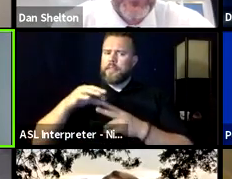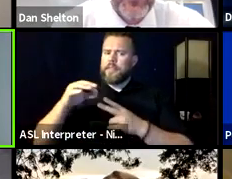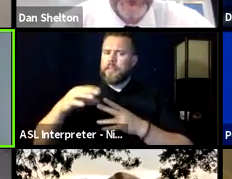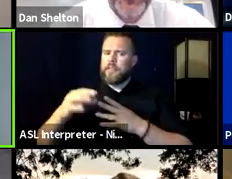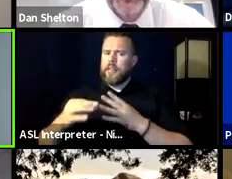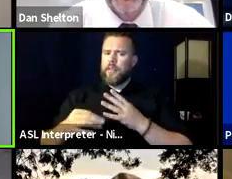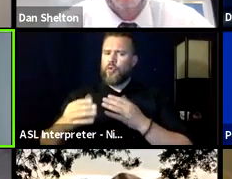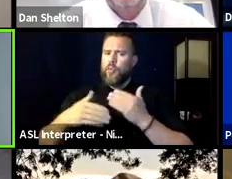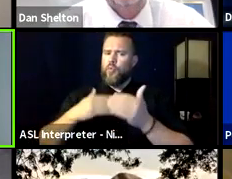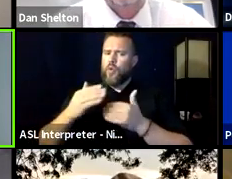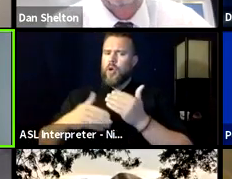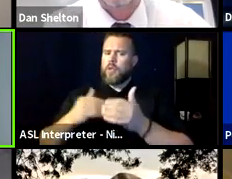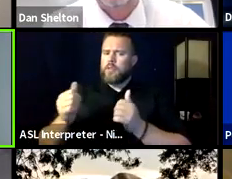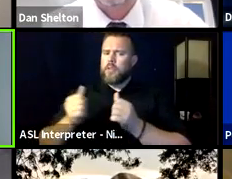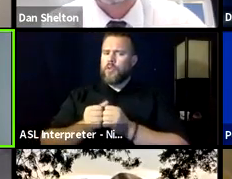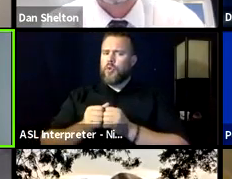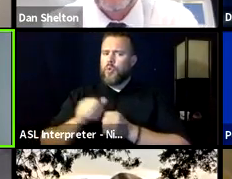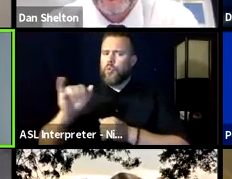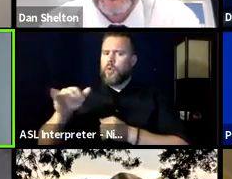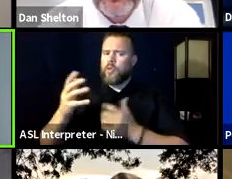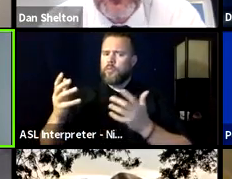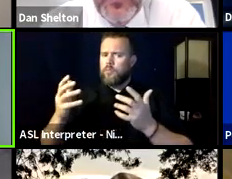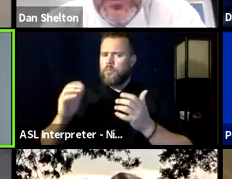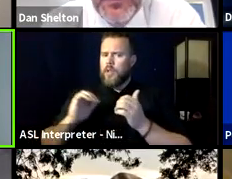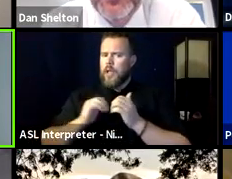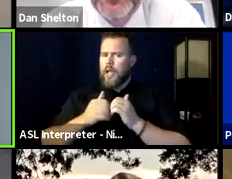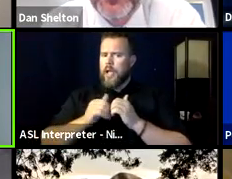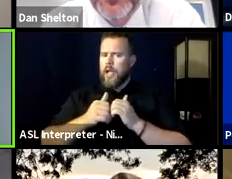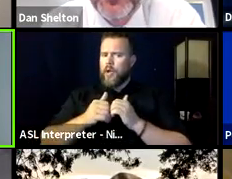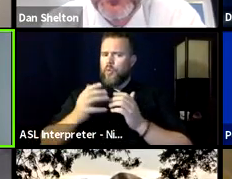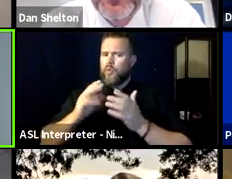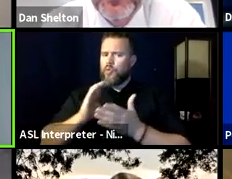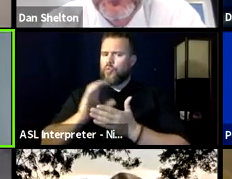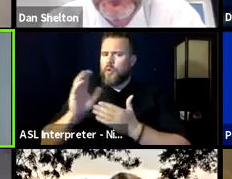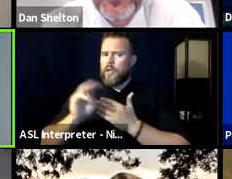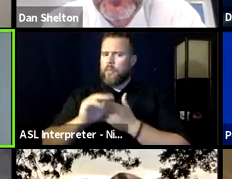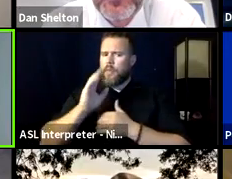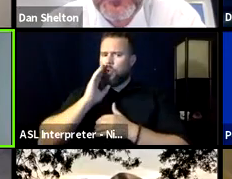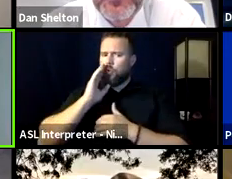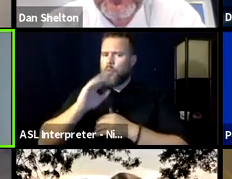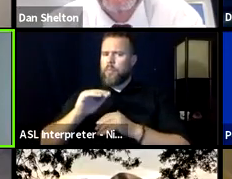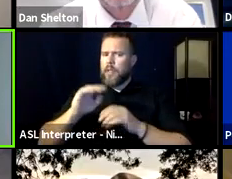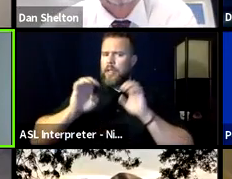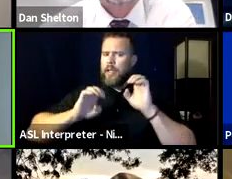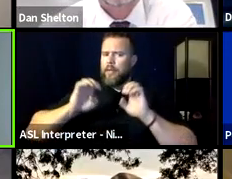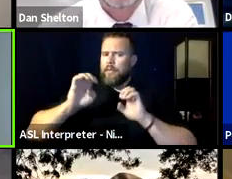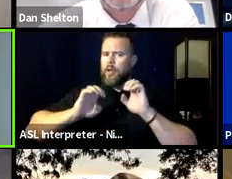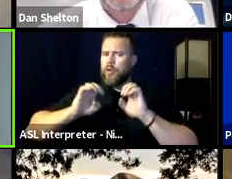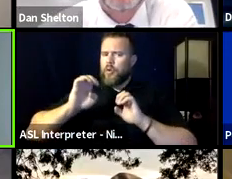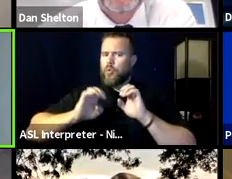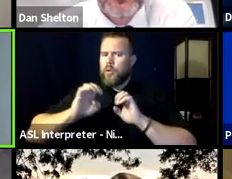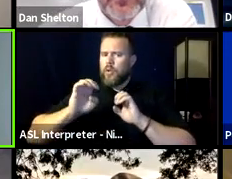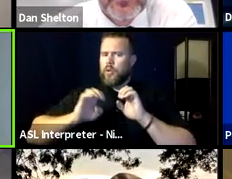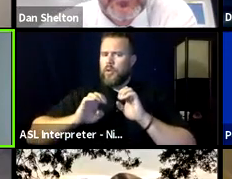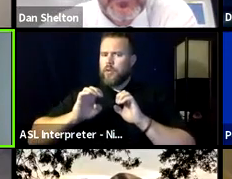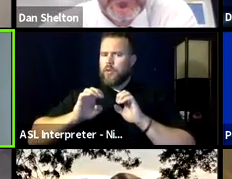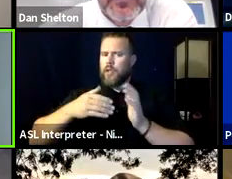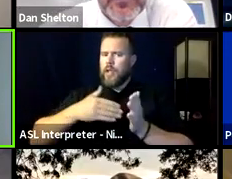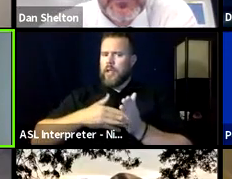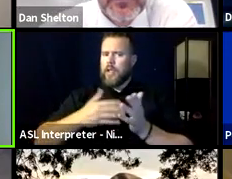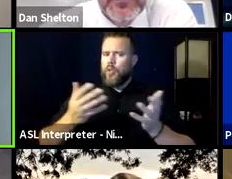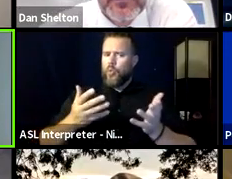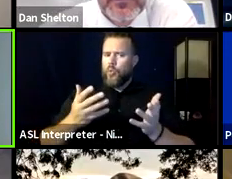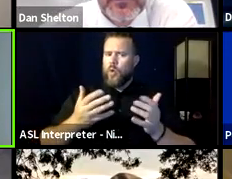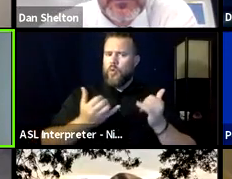know what I didn't hear was how the curriculum would be evaluated against the actual